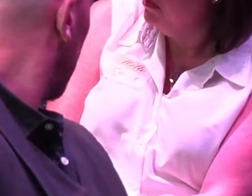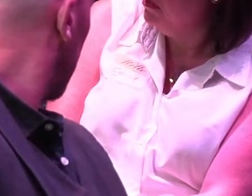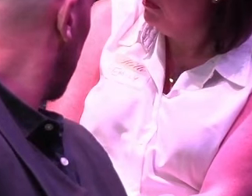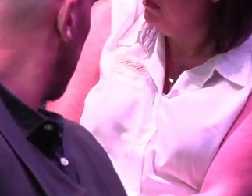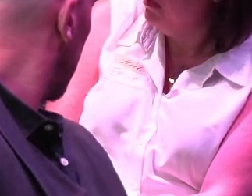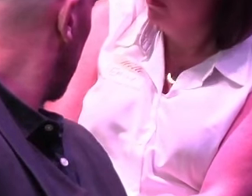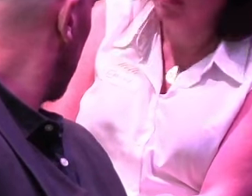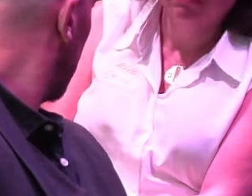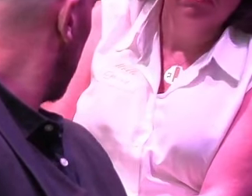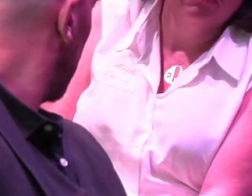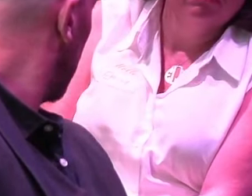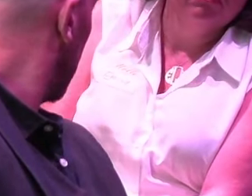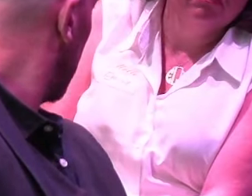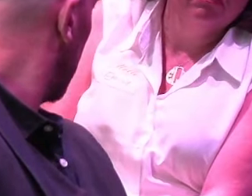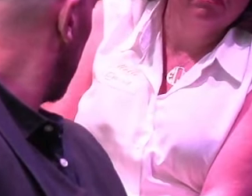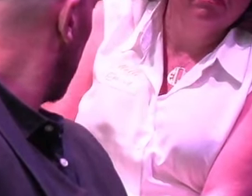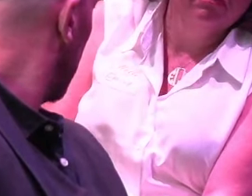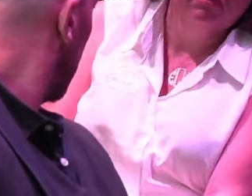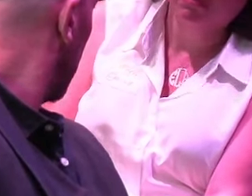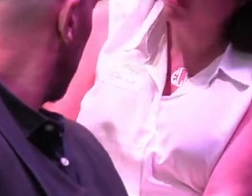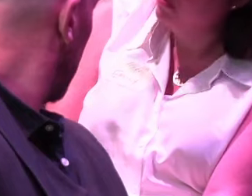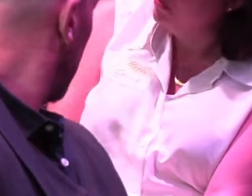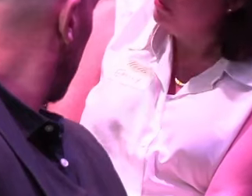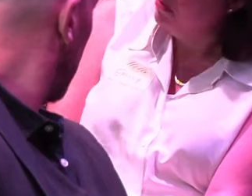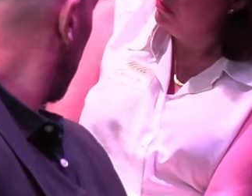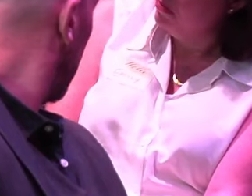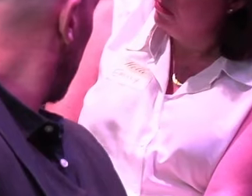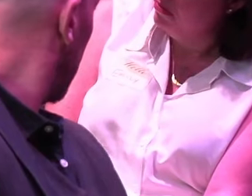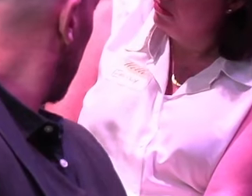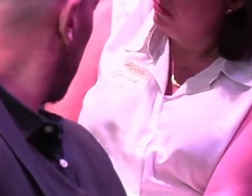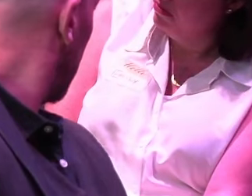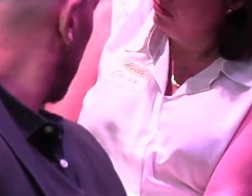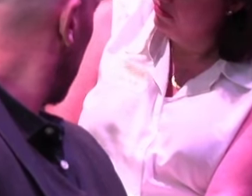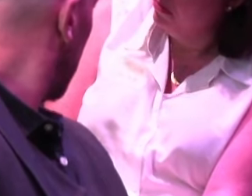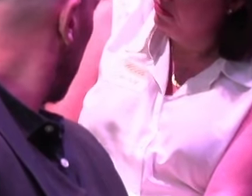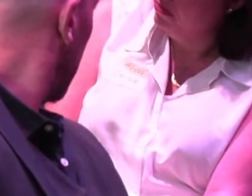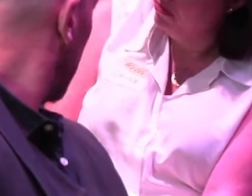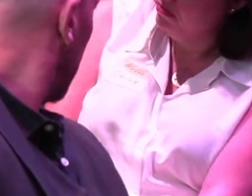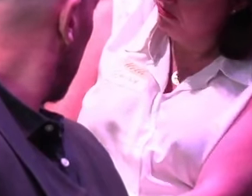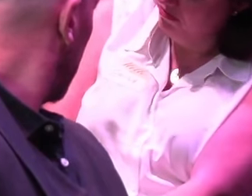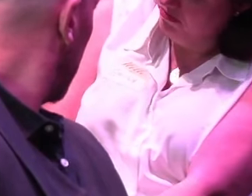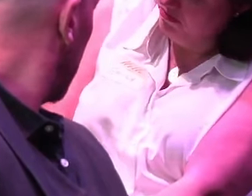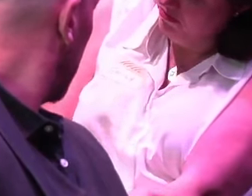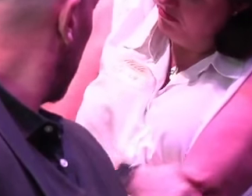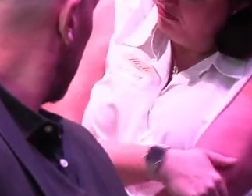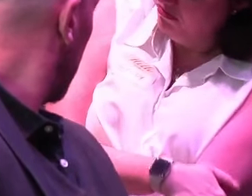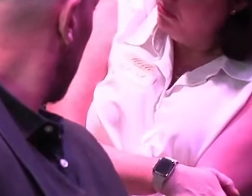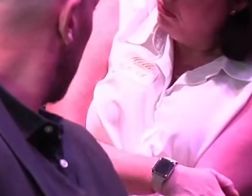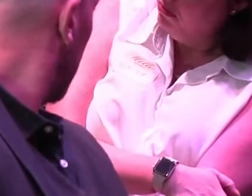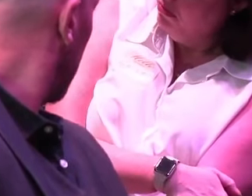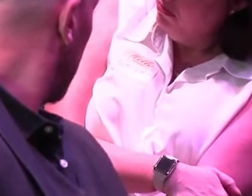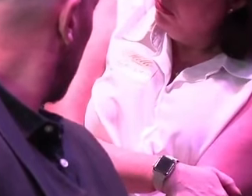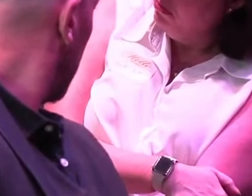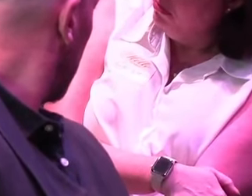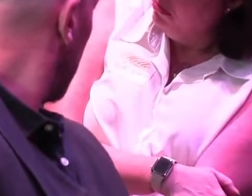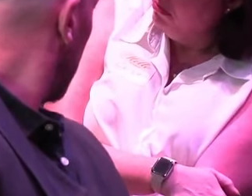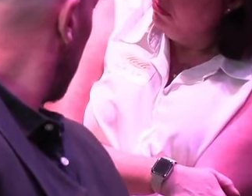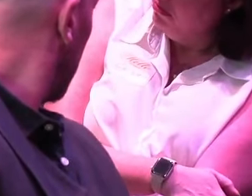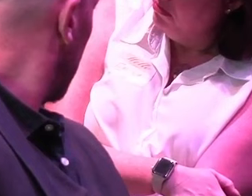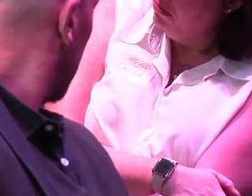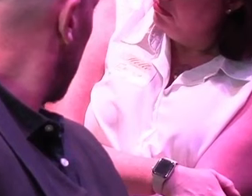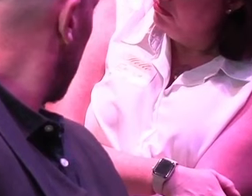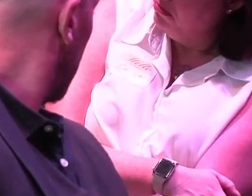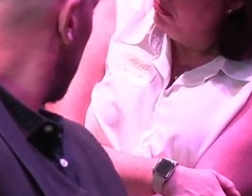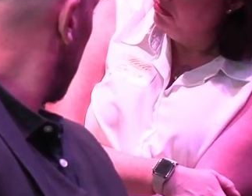left me what you said about the experience and what that means and what you just mentioned about getting to some really deep, deep work in